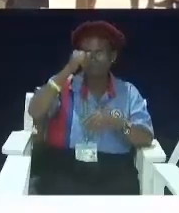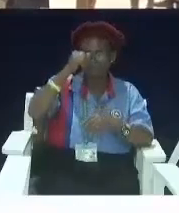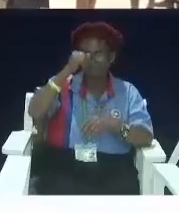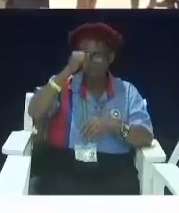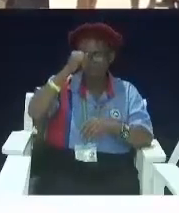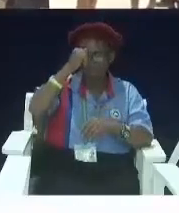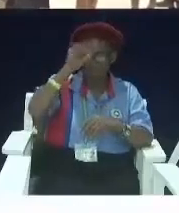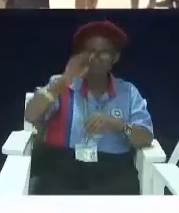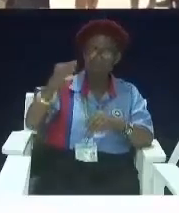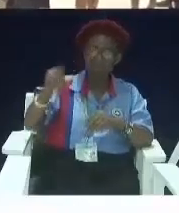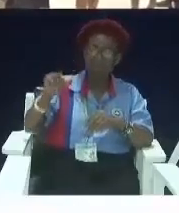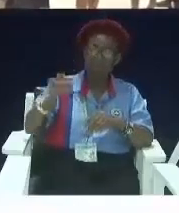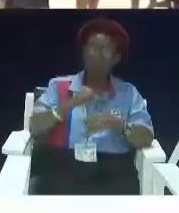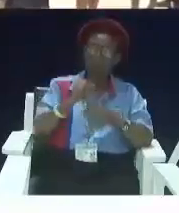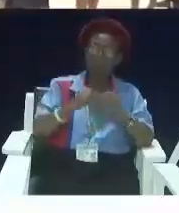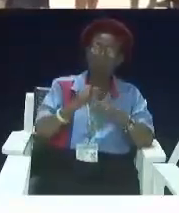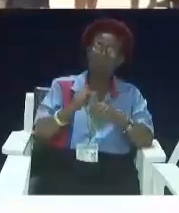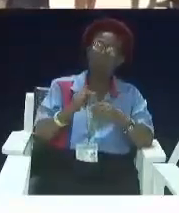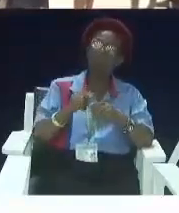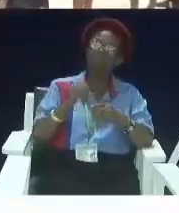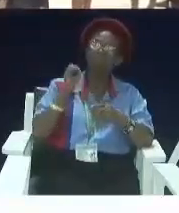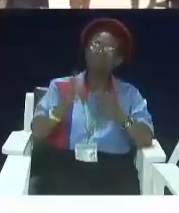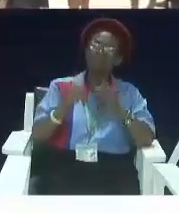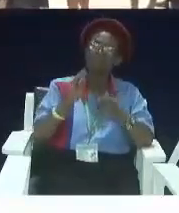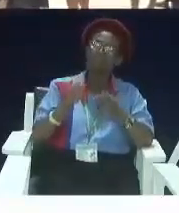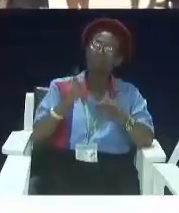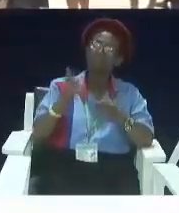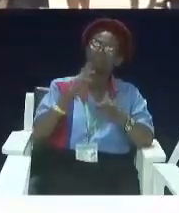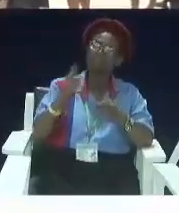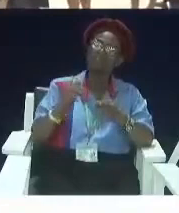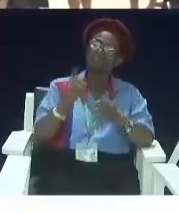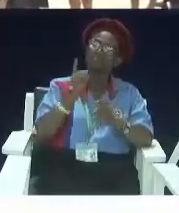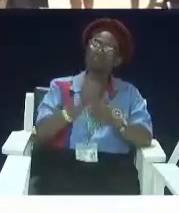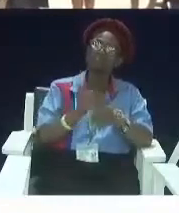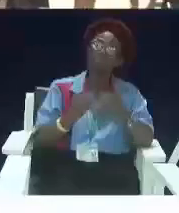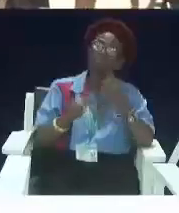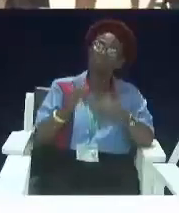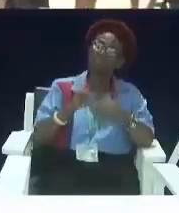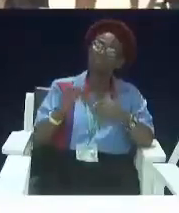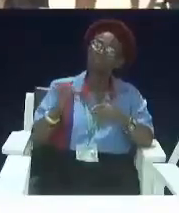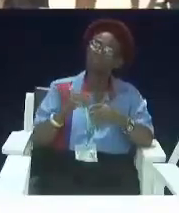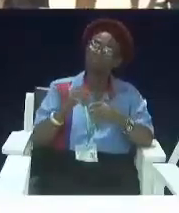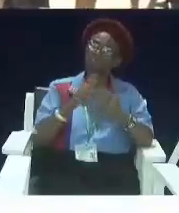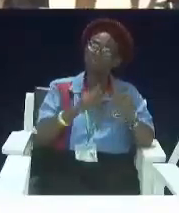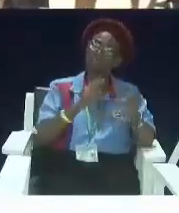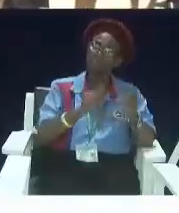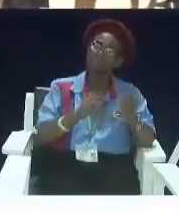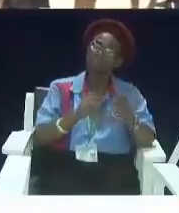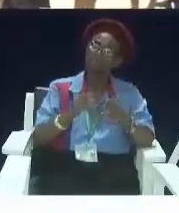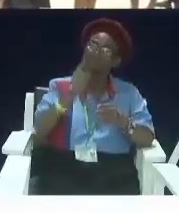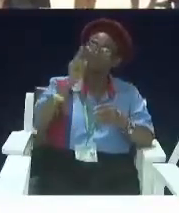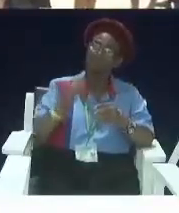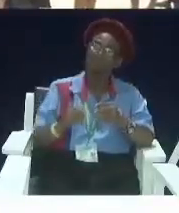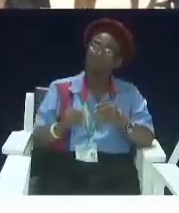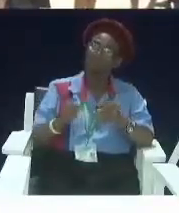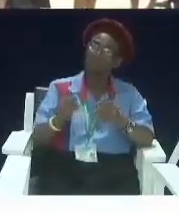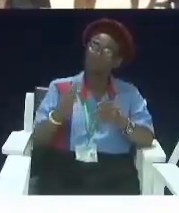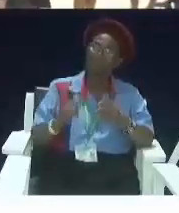two. See, just come in. Hurry up quickly. Come